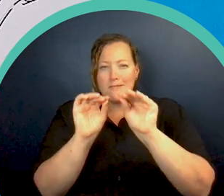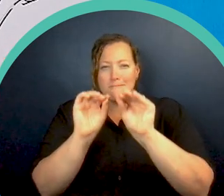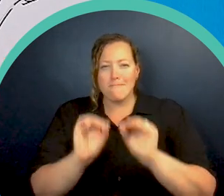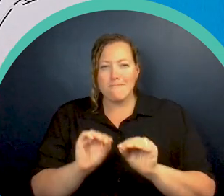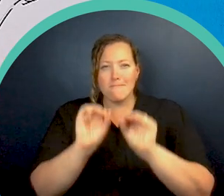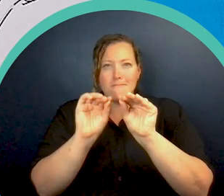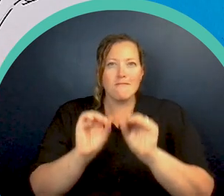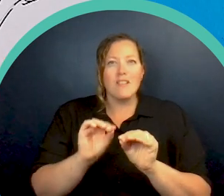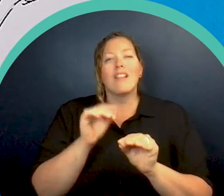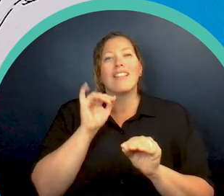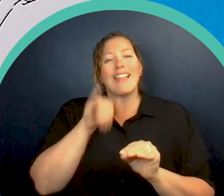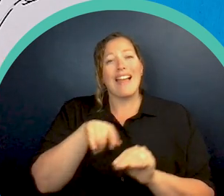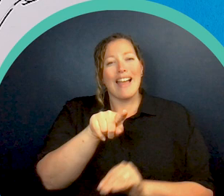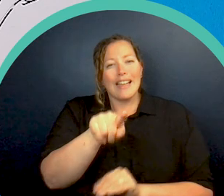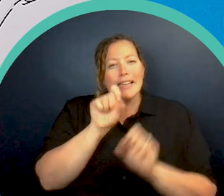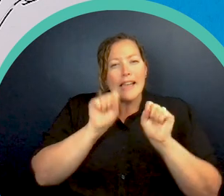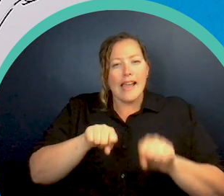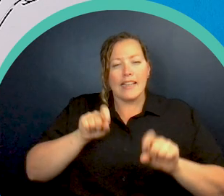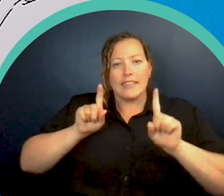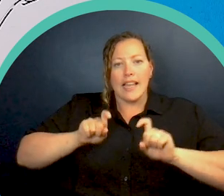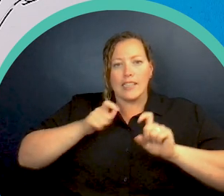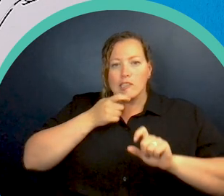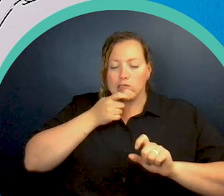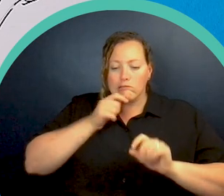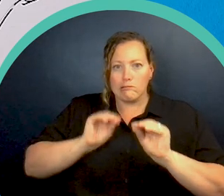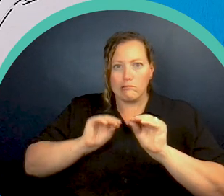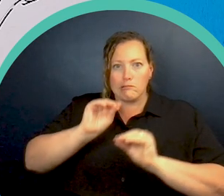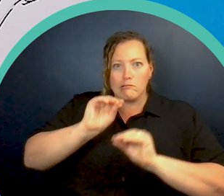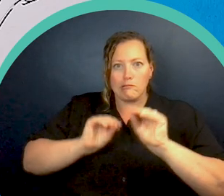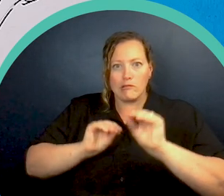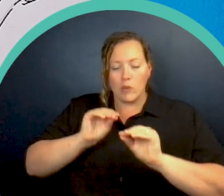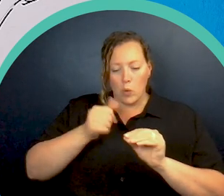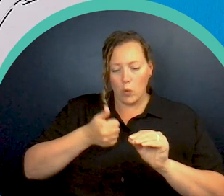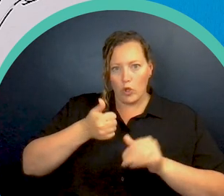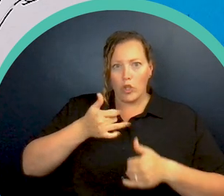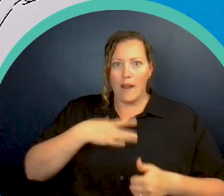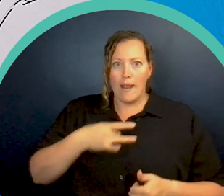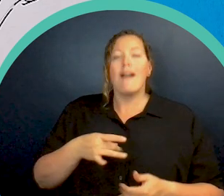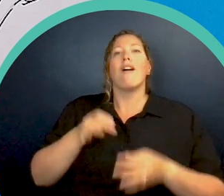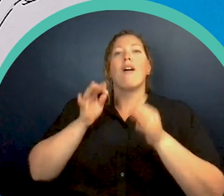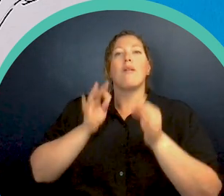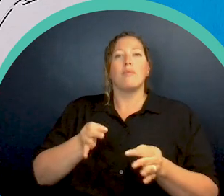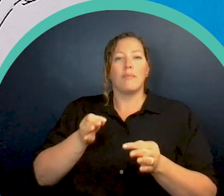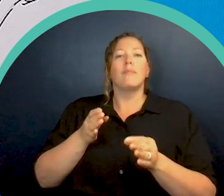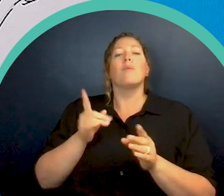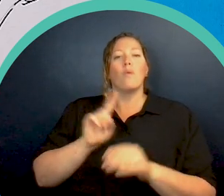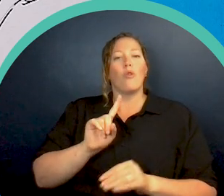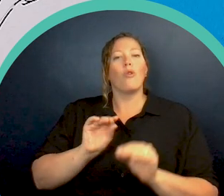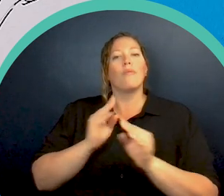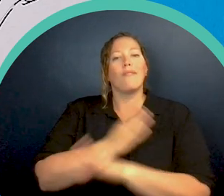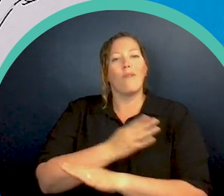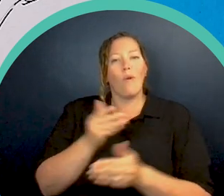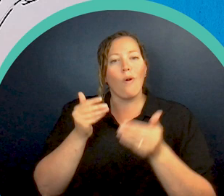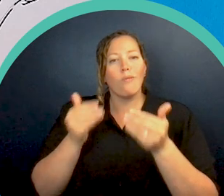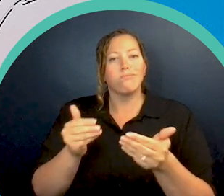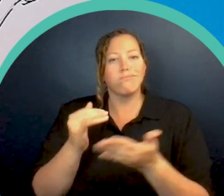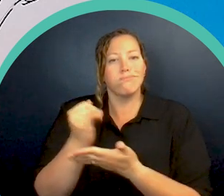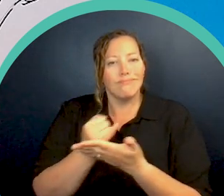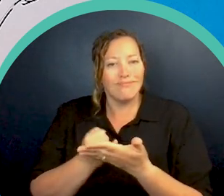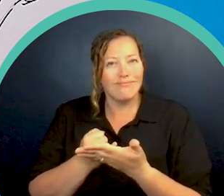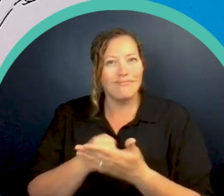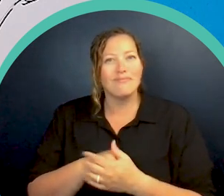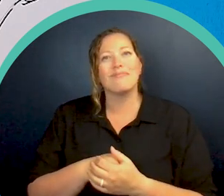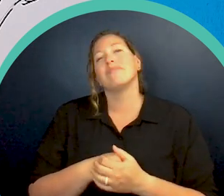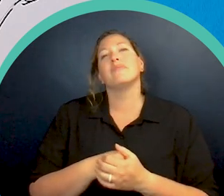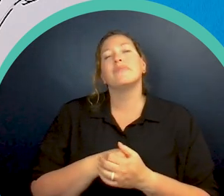up there or like this. This way you can try things on without fully committing yet, and you can see if you like it.